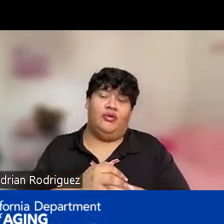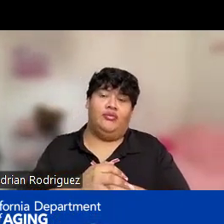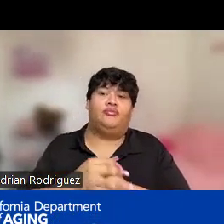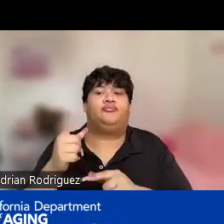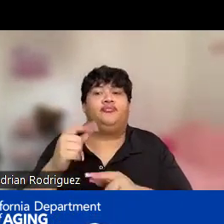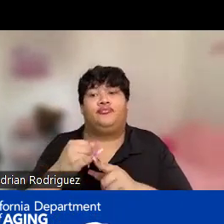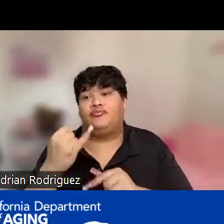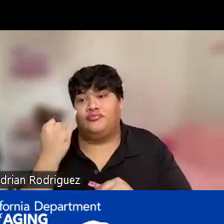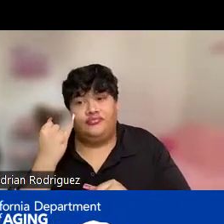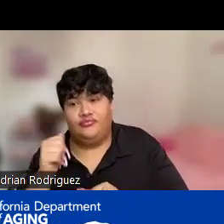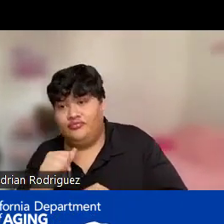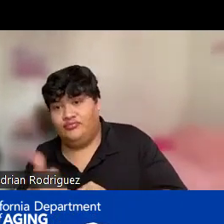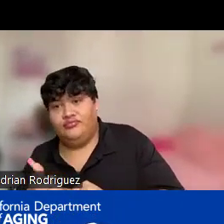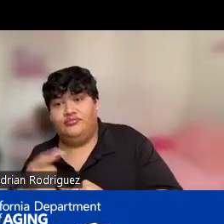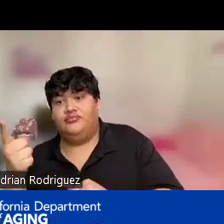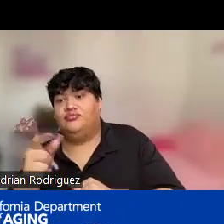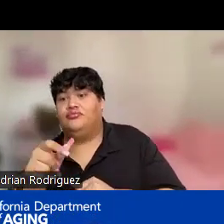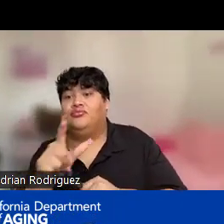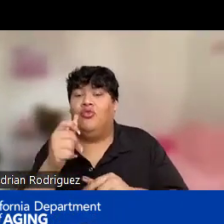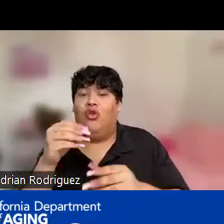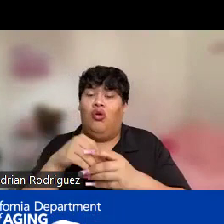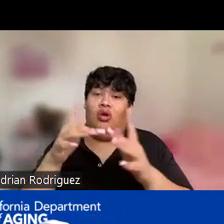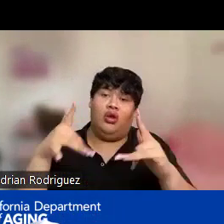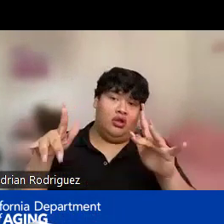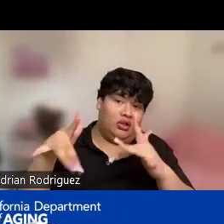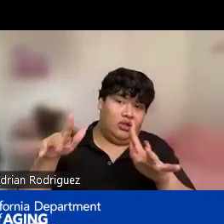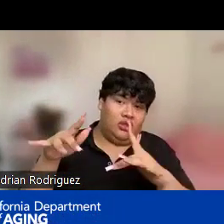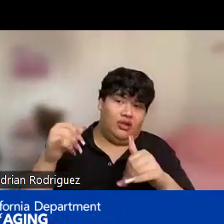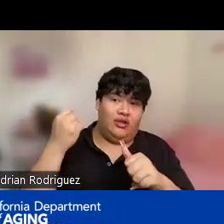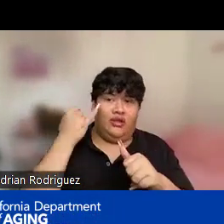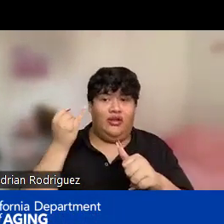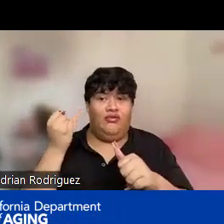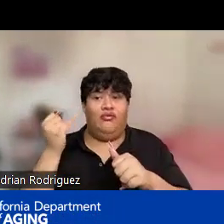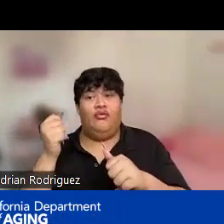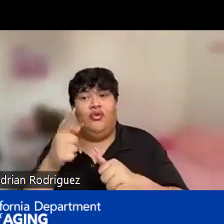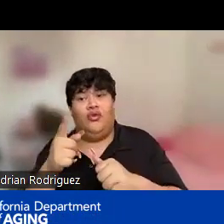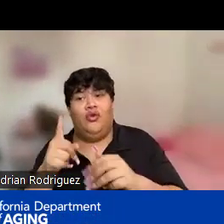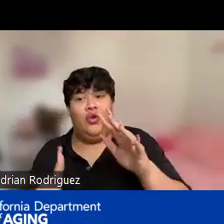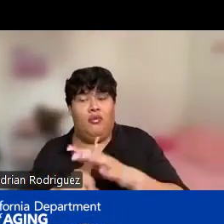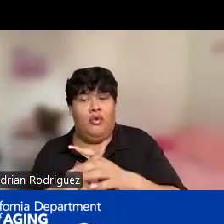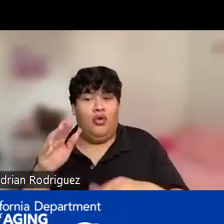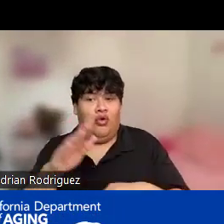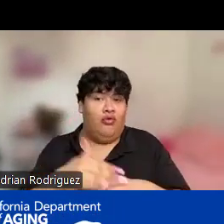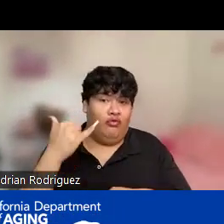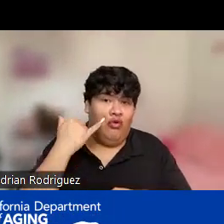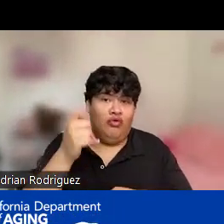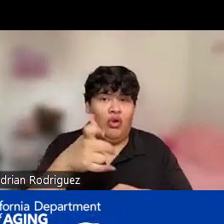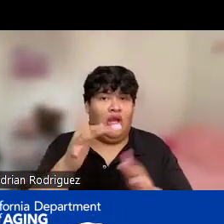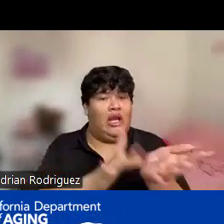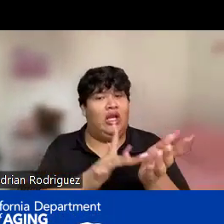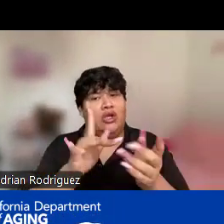Assuming not, those of you online, if you're appearing by phone, you can hit